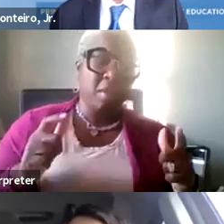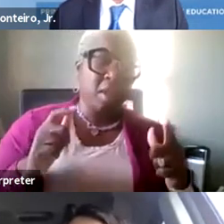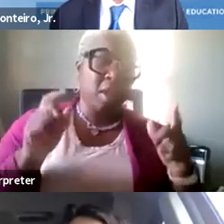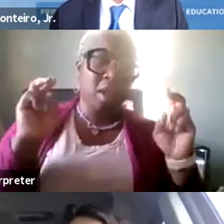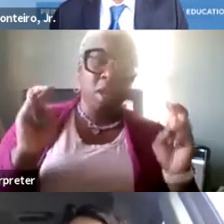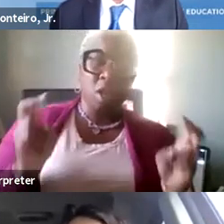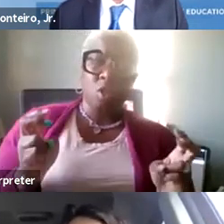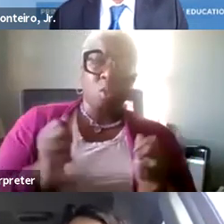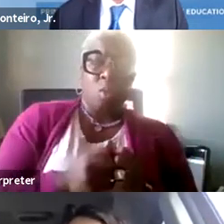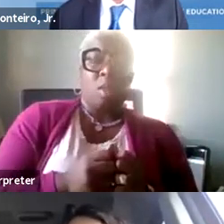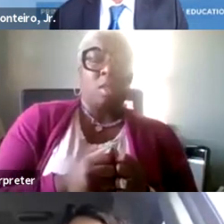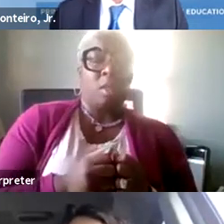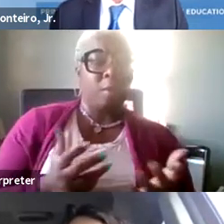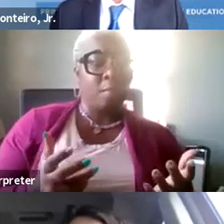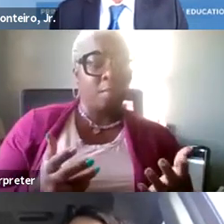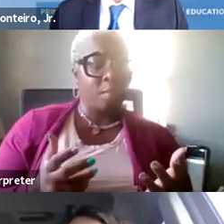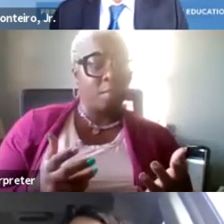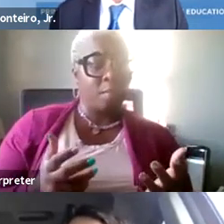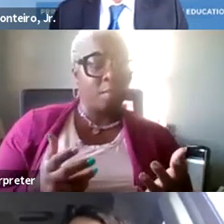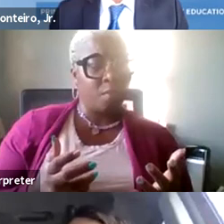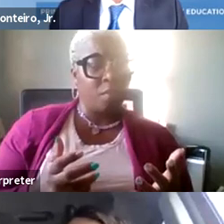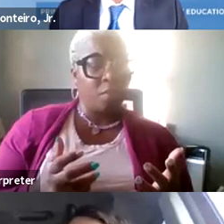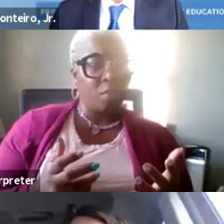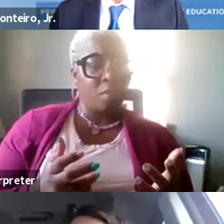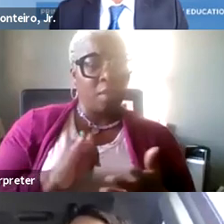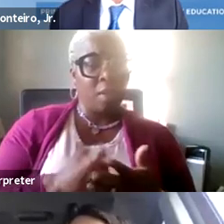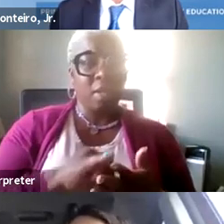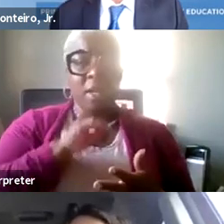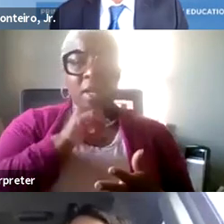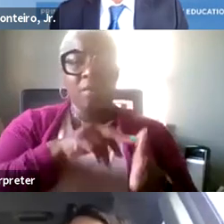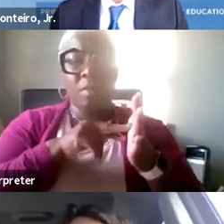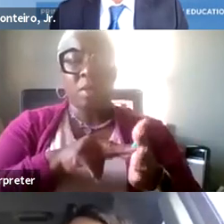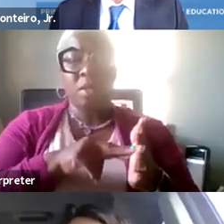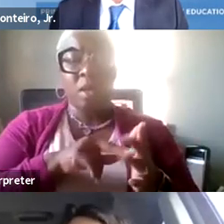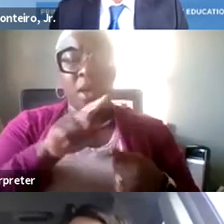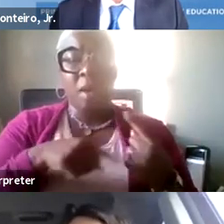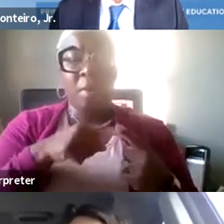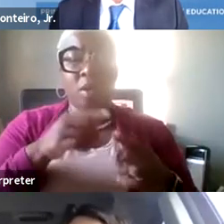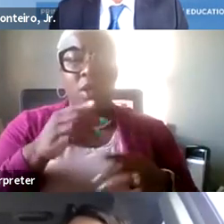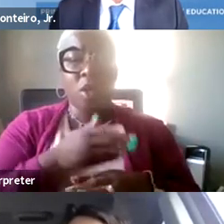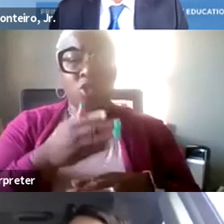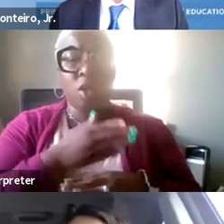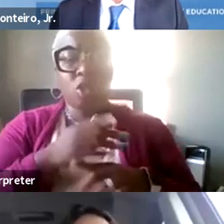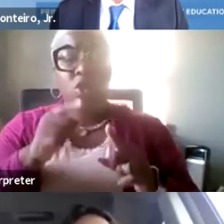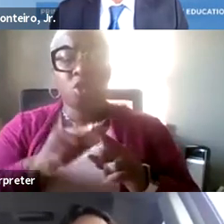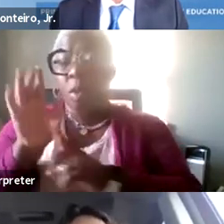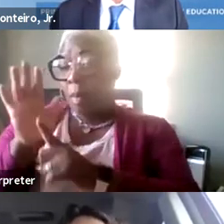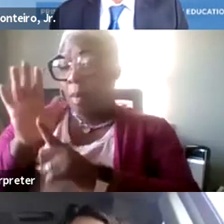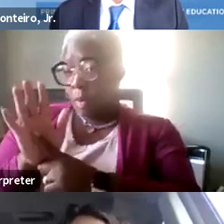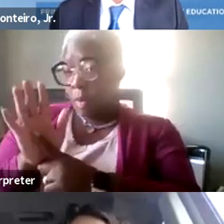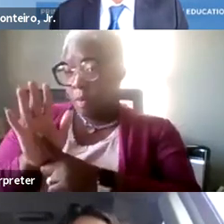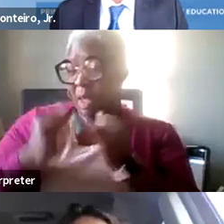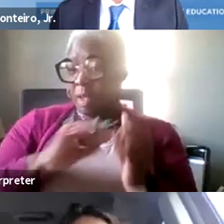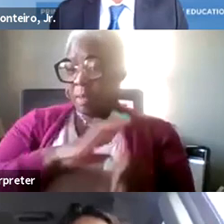issue with the fact that there is a misrepresentation about the construction going on to the public. In the last